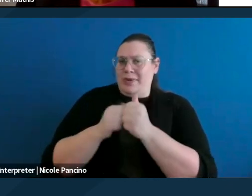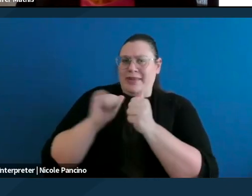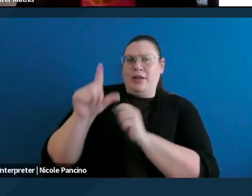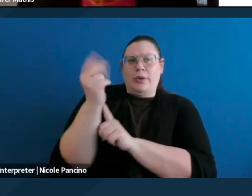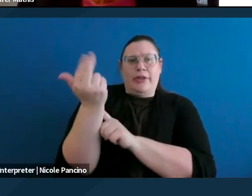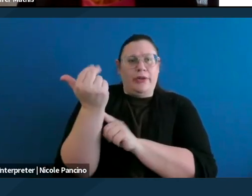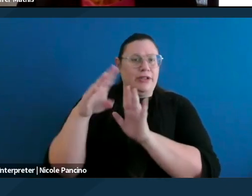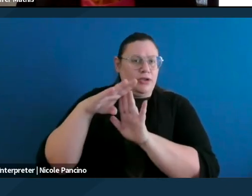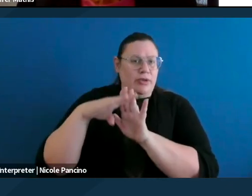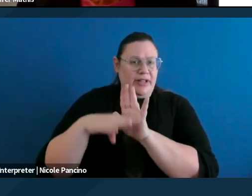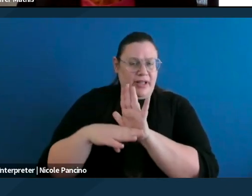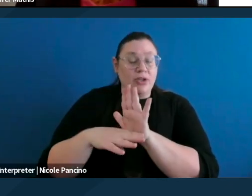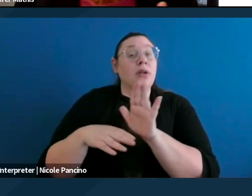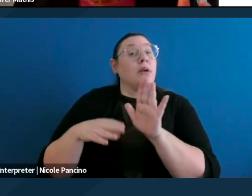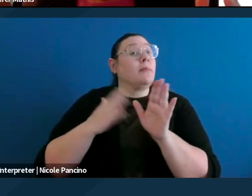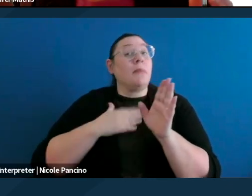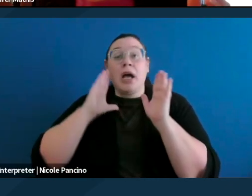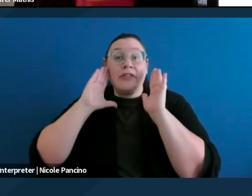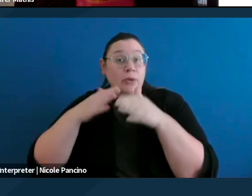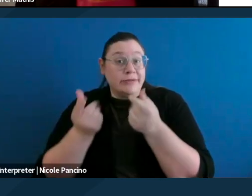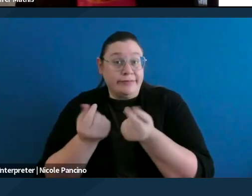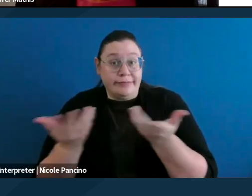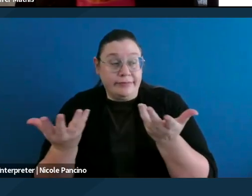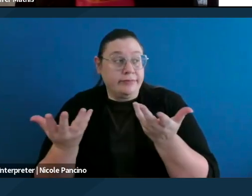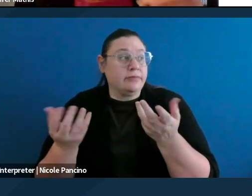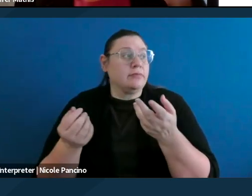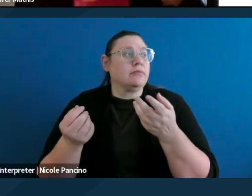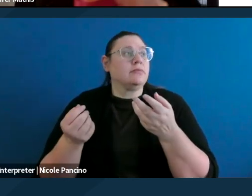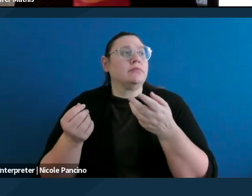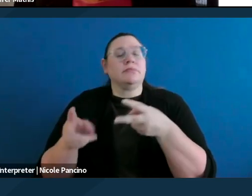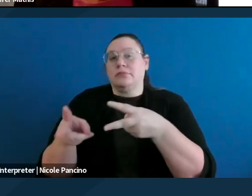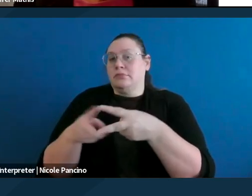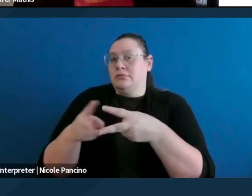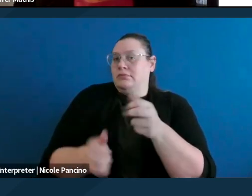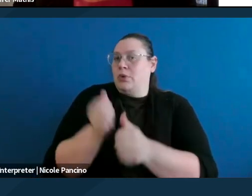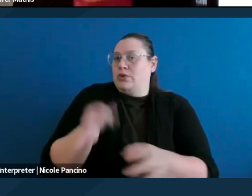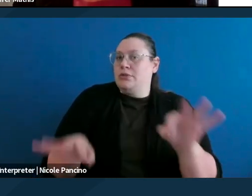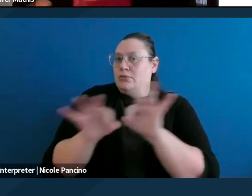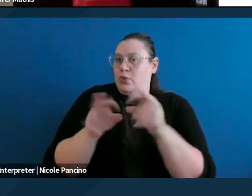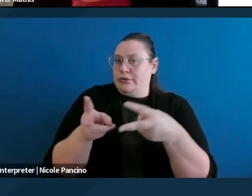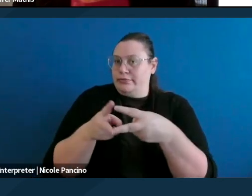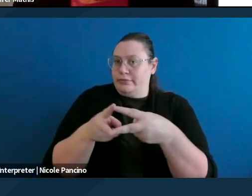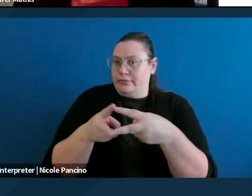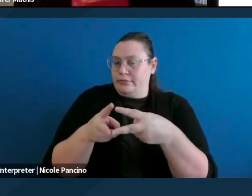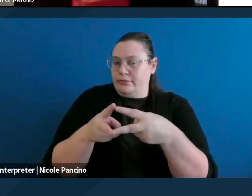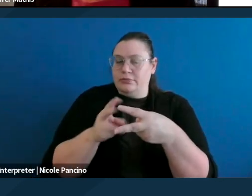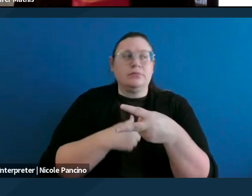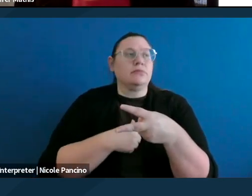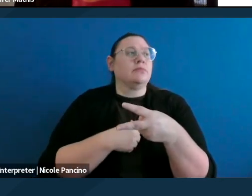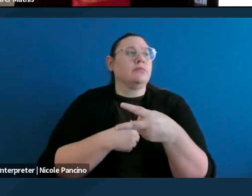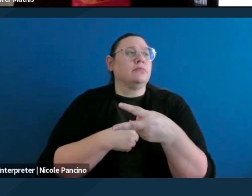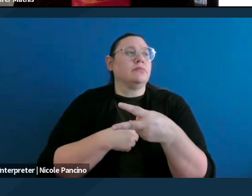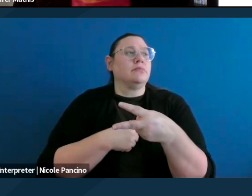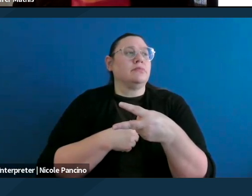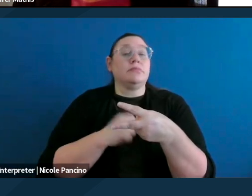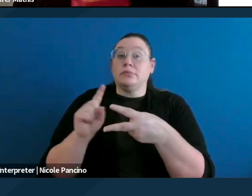but I'd like to focus first on the two most important things that it did. And one